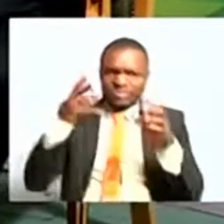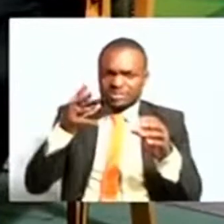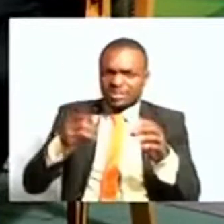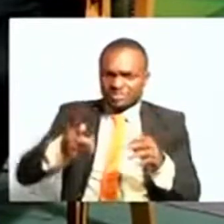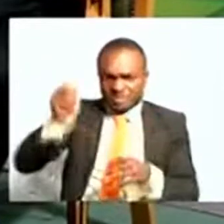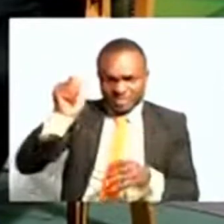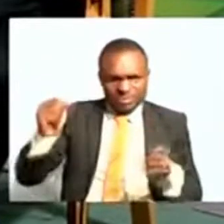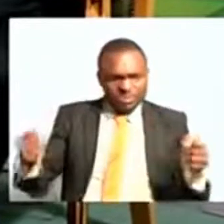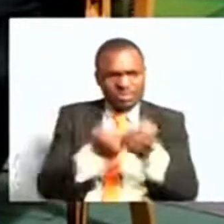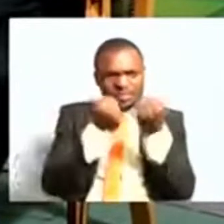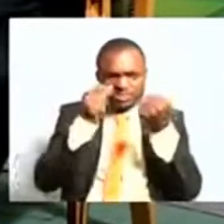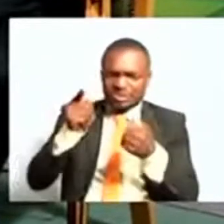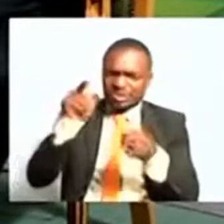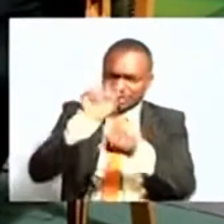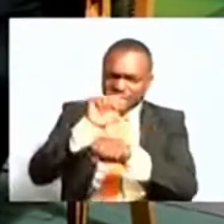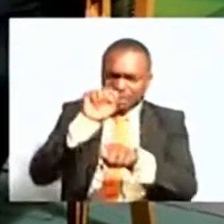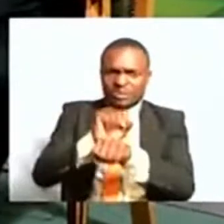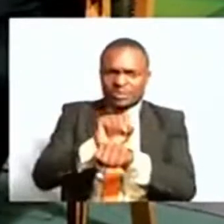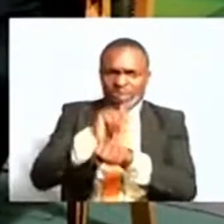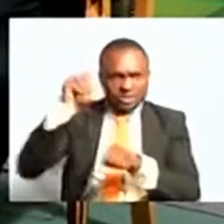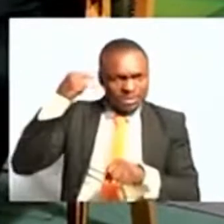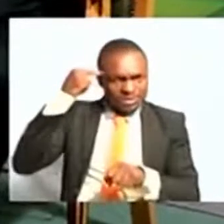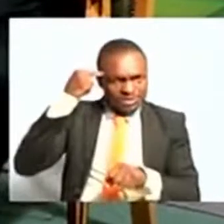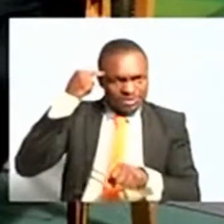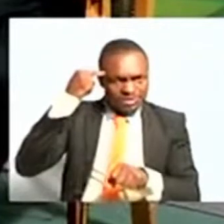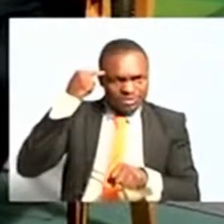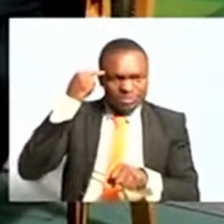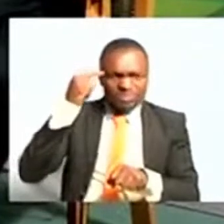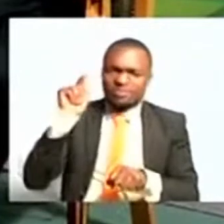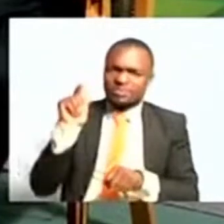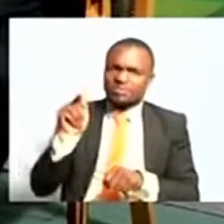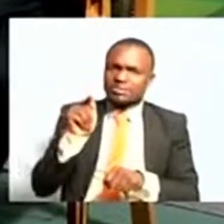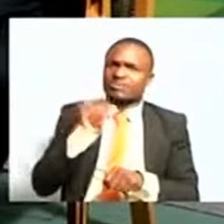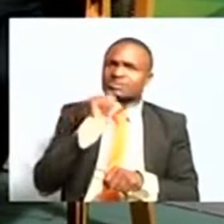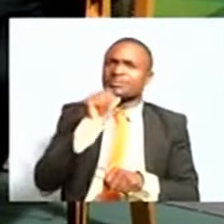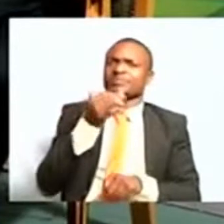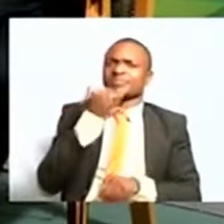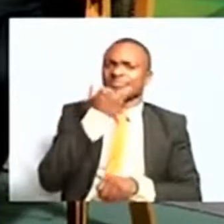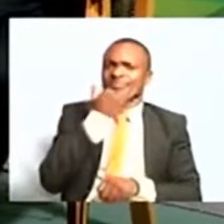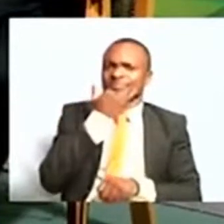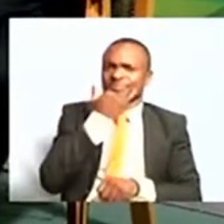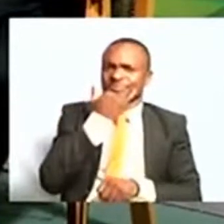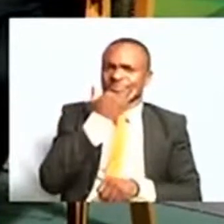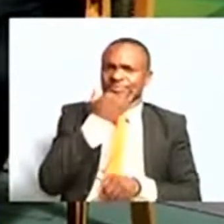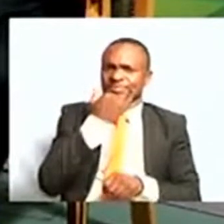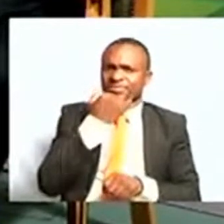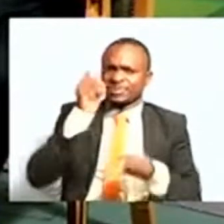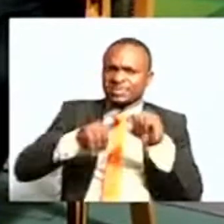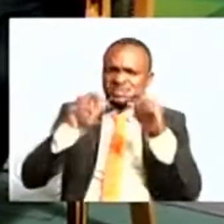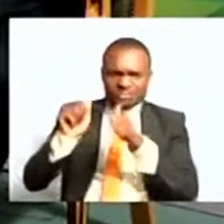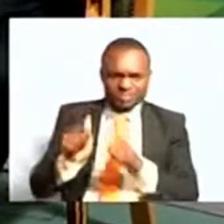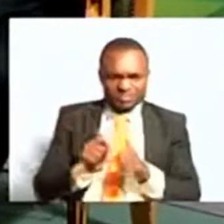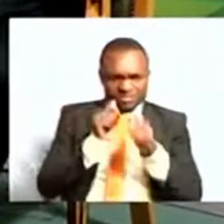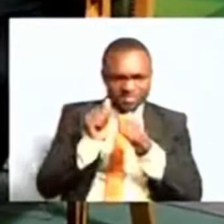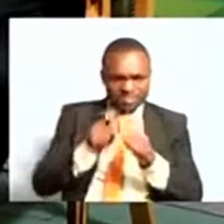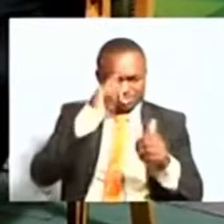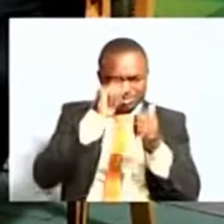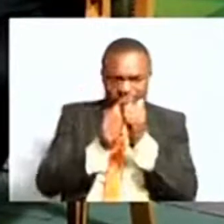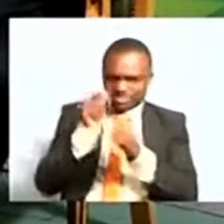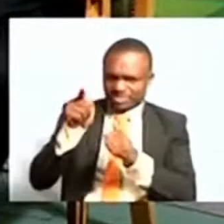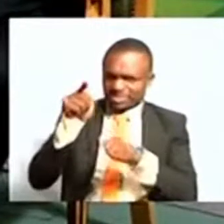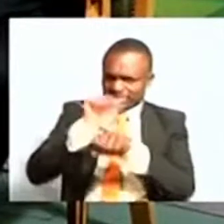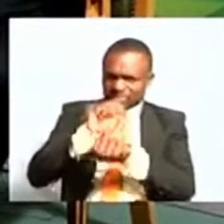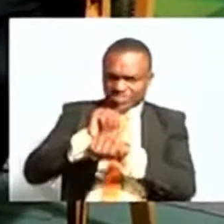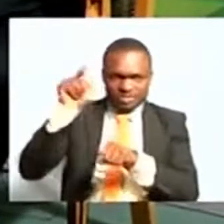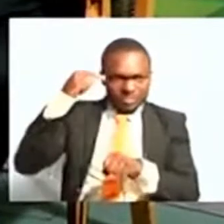mu teko tawafuye ba shule ba ba react just because babomba mu buteeko.